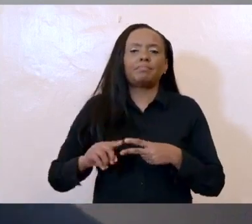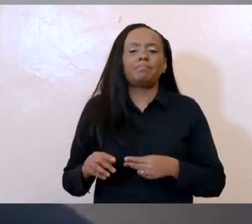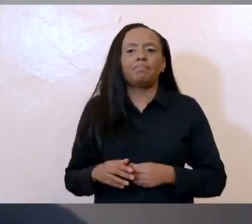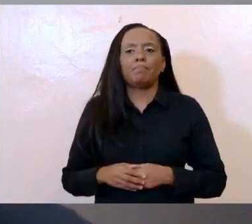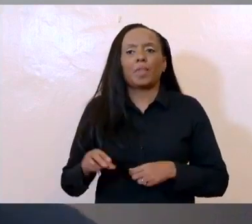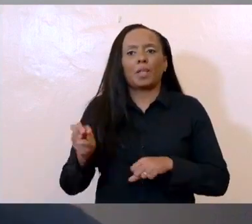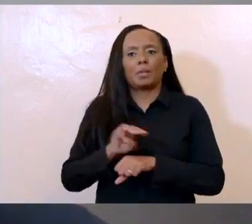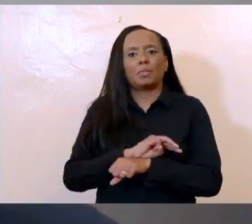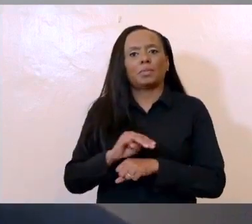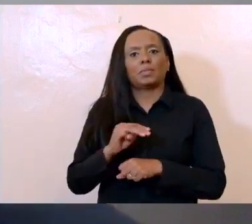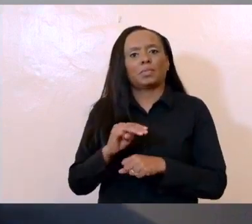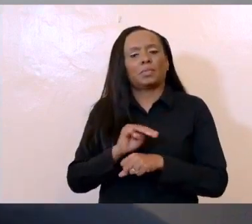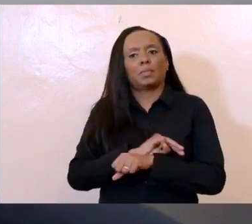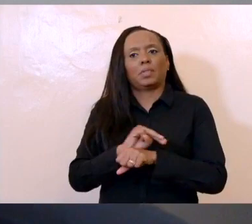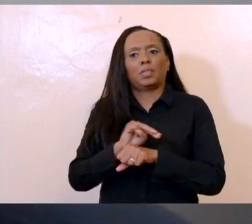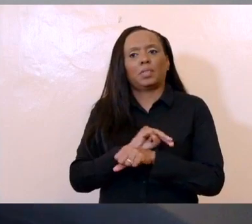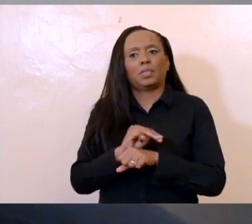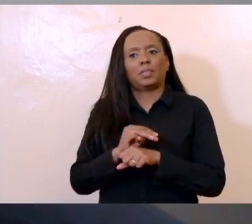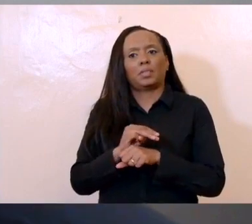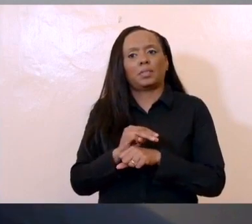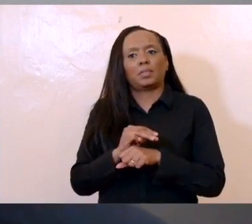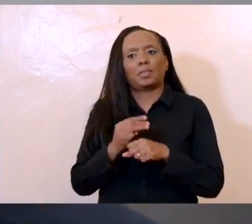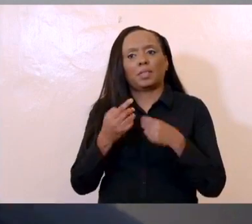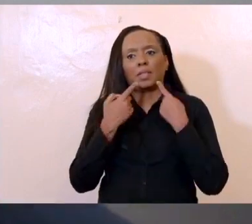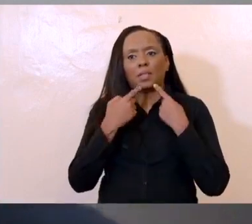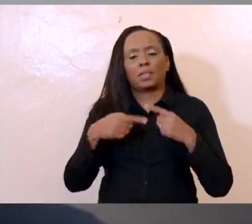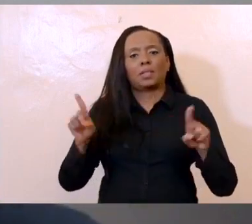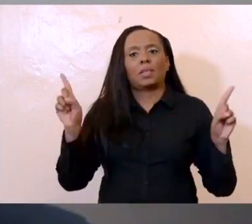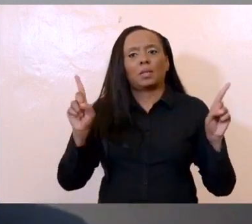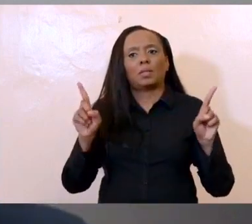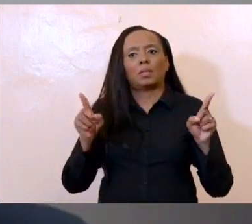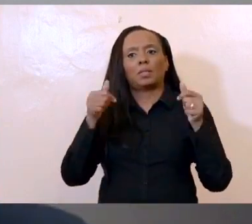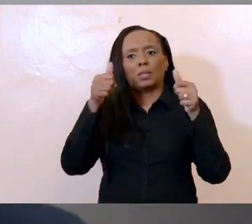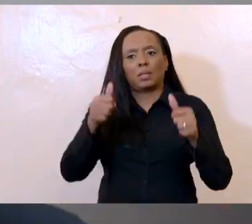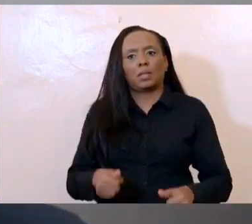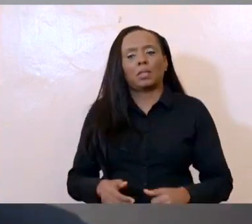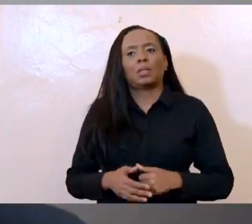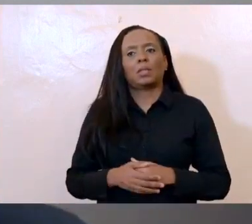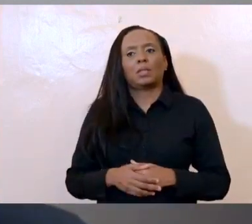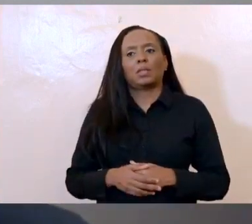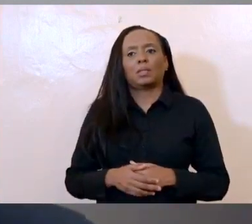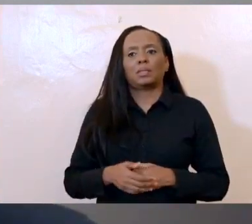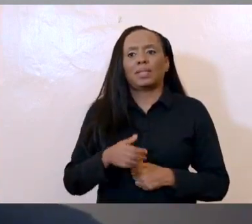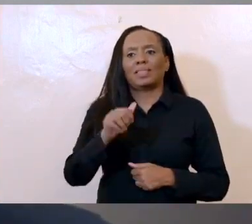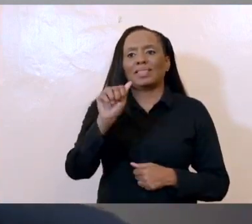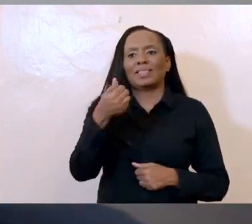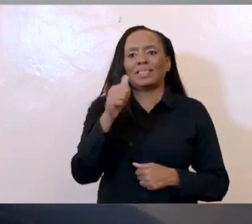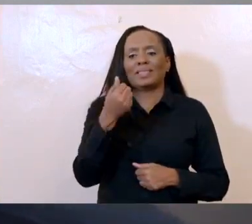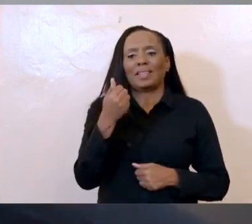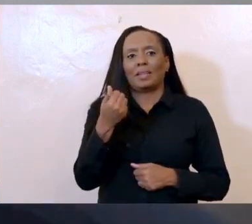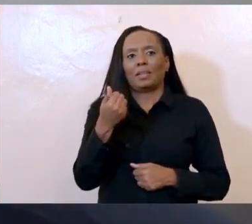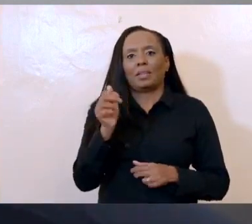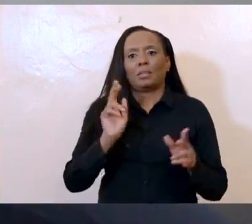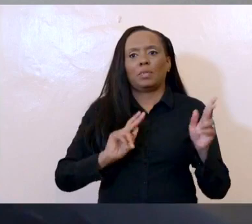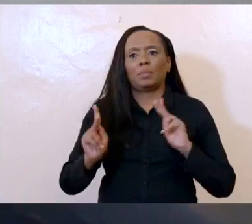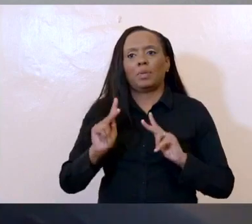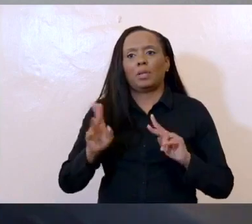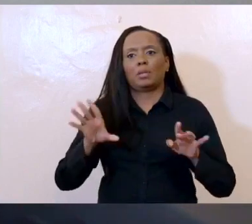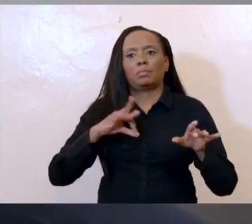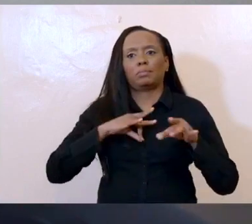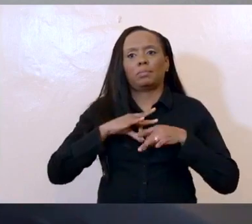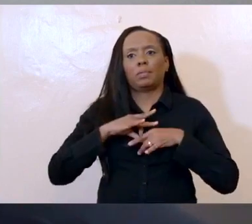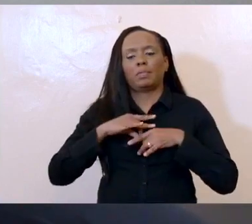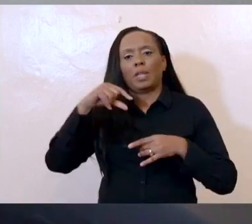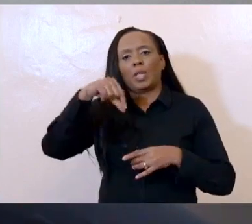press release this morning outlining 10 cases at the QUH. Could